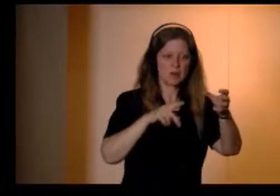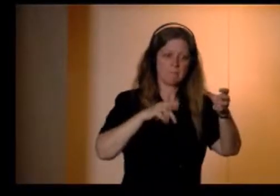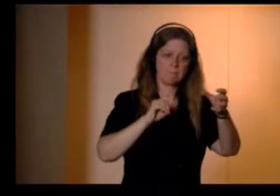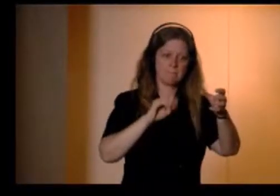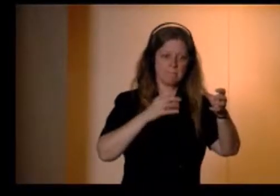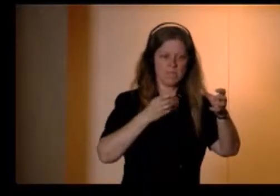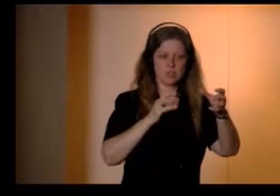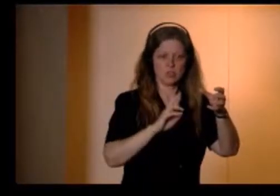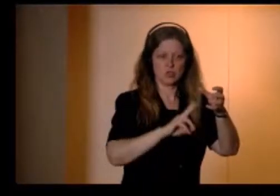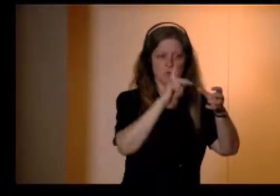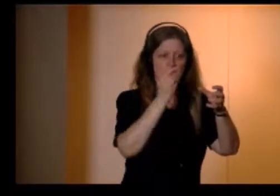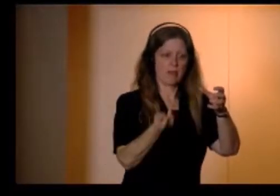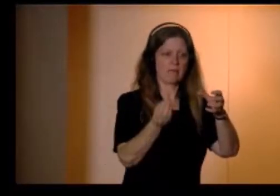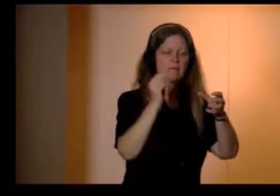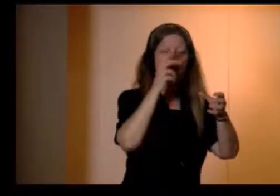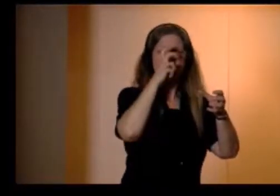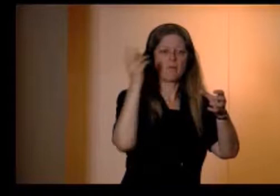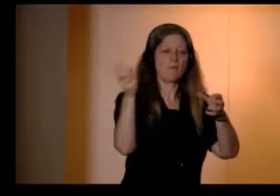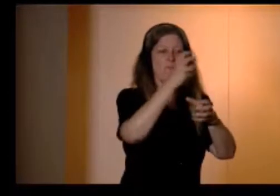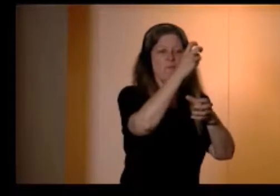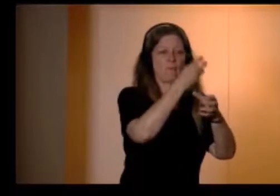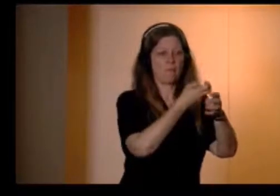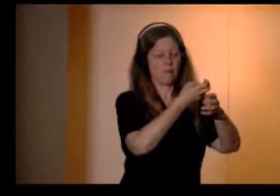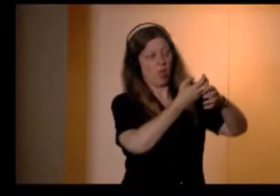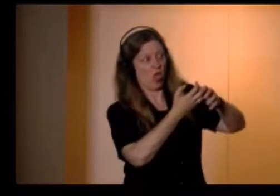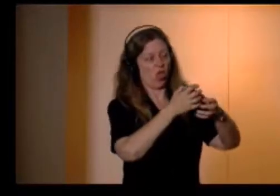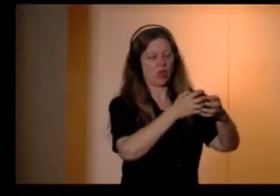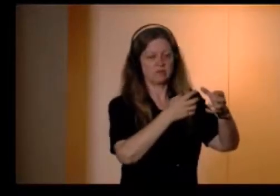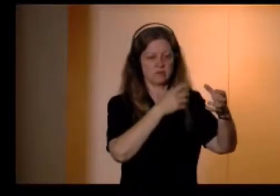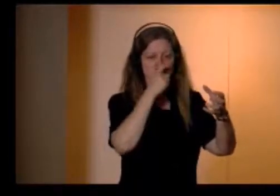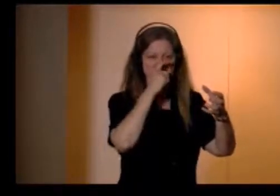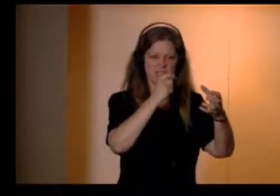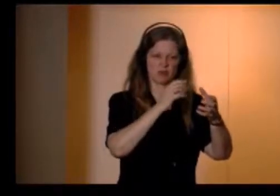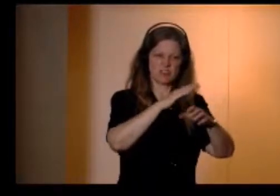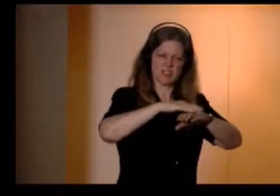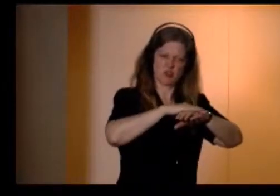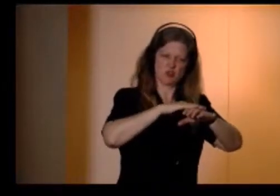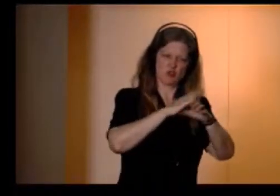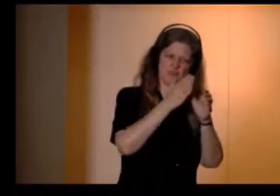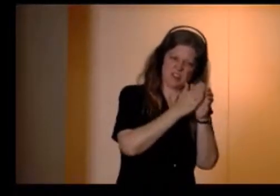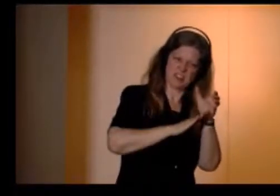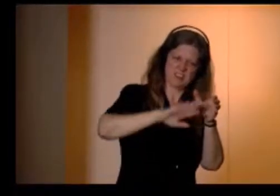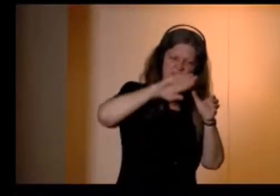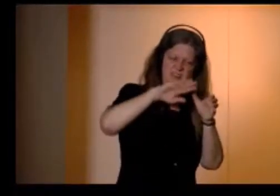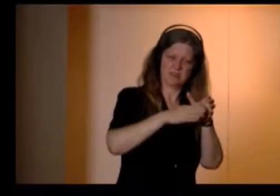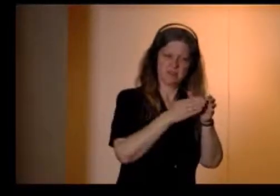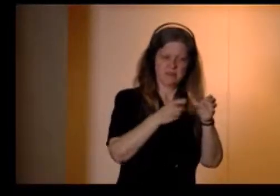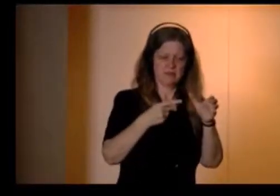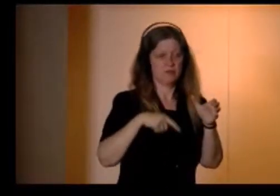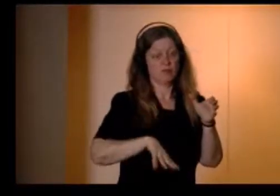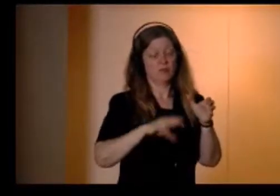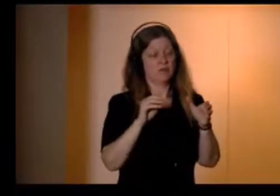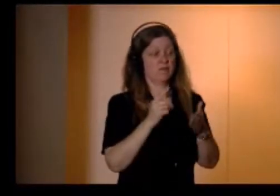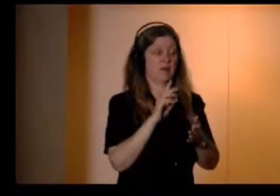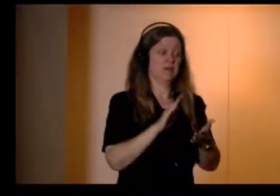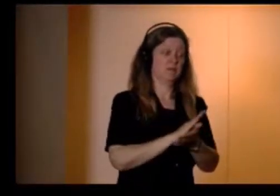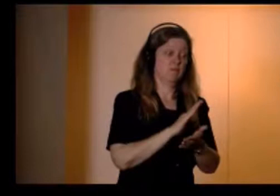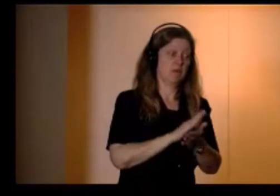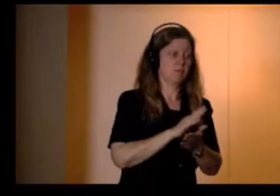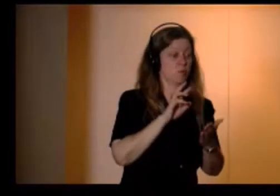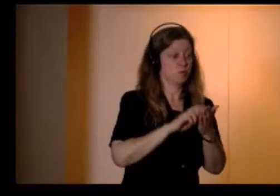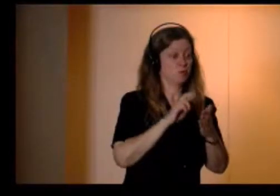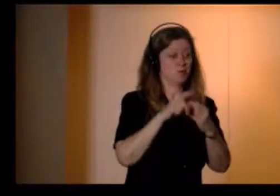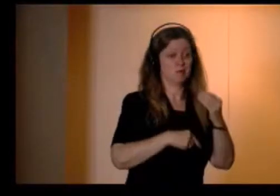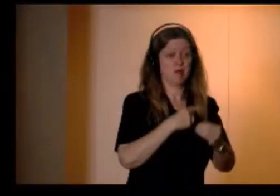even more interesting properties than the lotus. And now you find, almost every week you find papers about that. Right? But if you imagine, right, what these